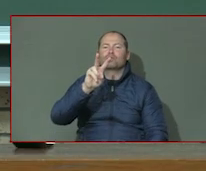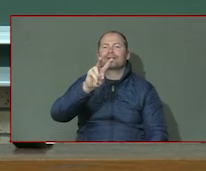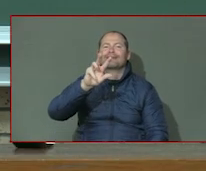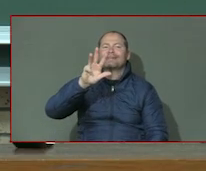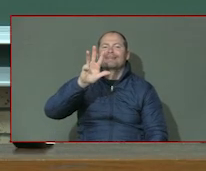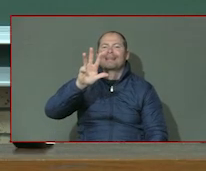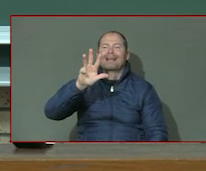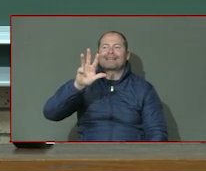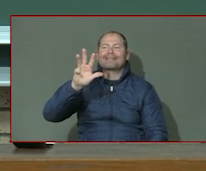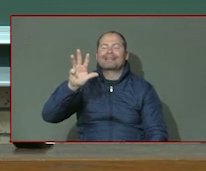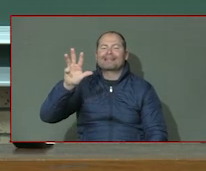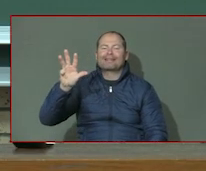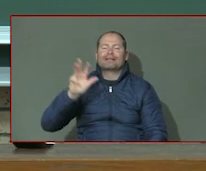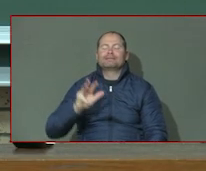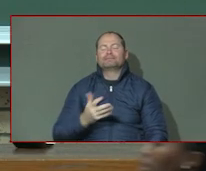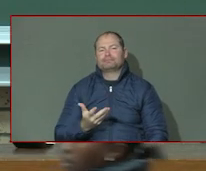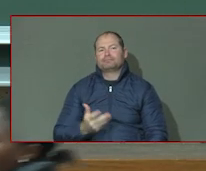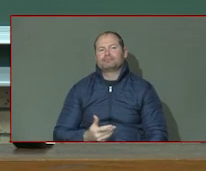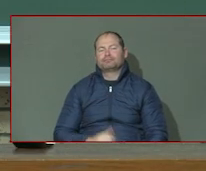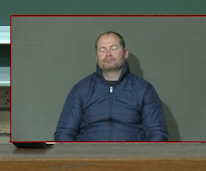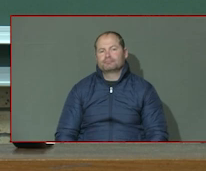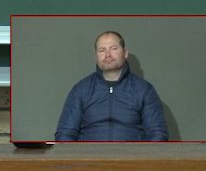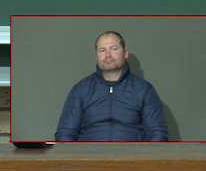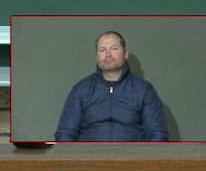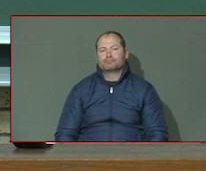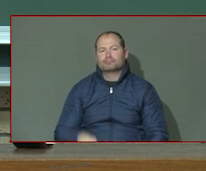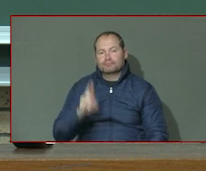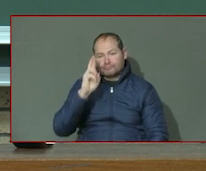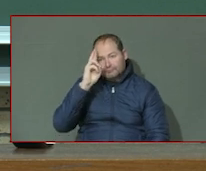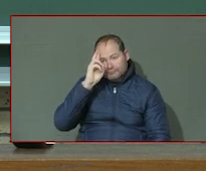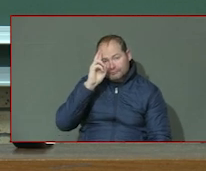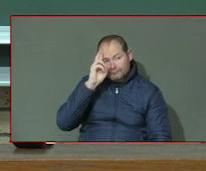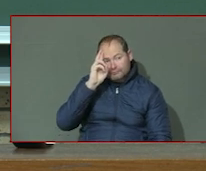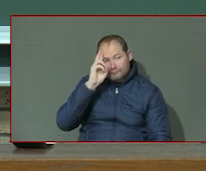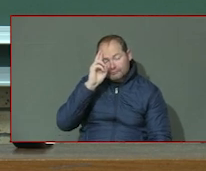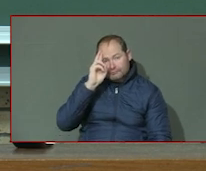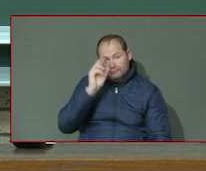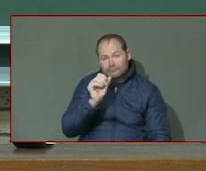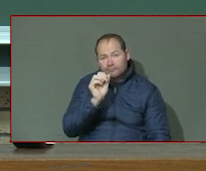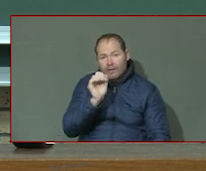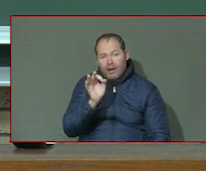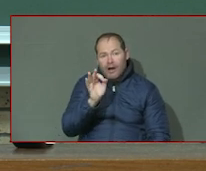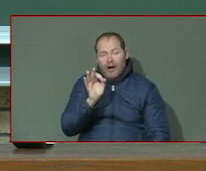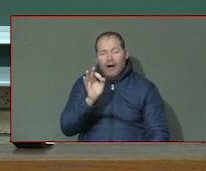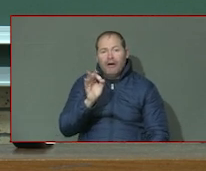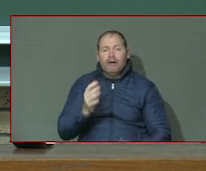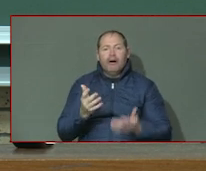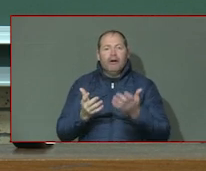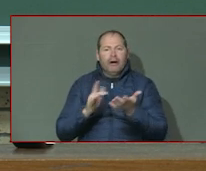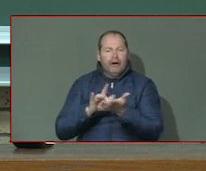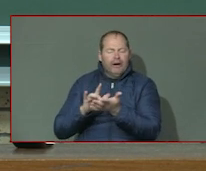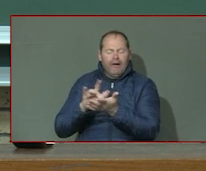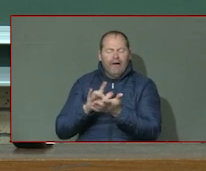29,999. All right. So always remember, when you calculate your, especially when they